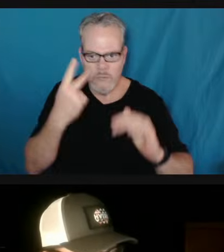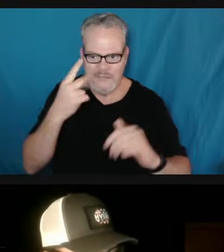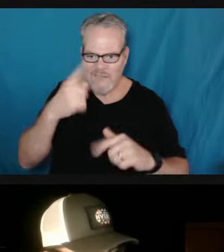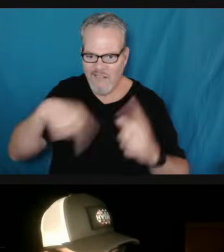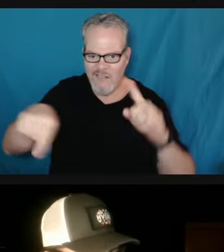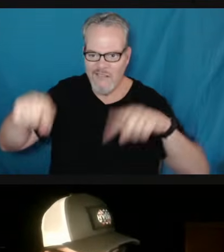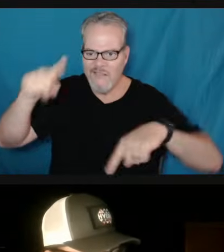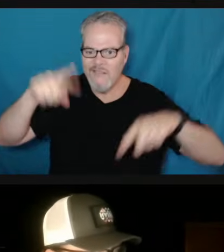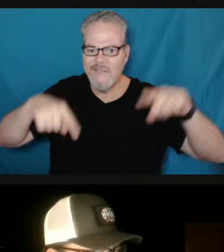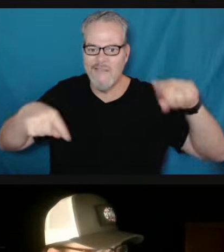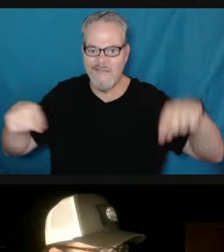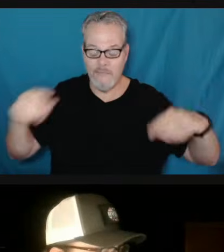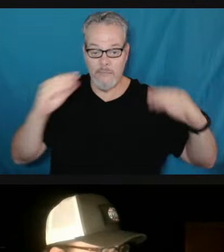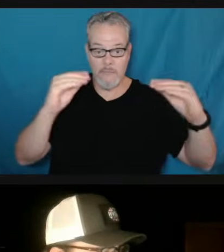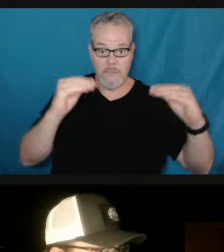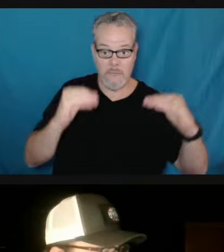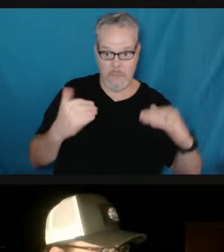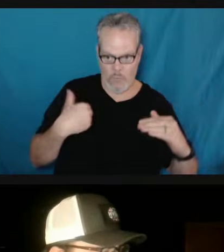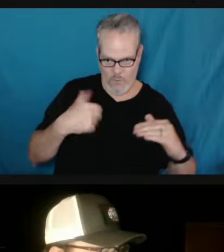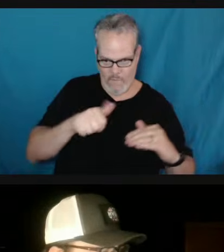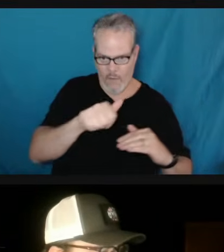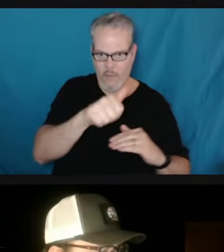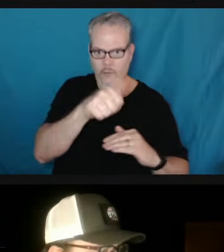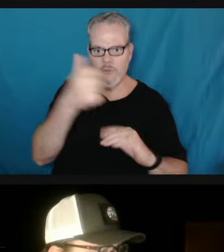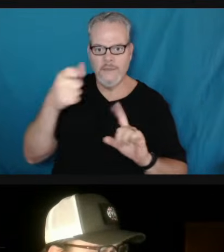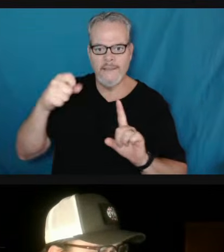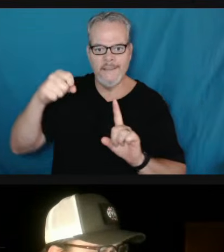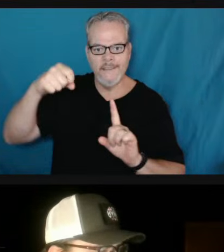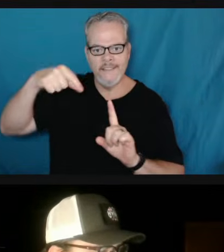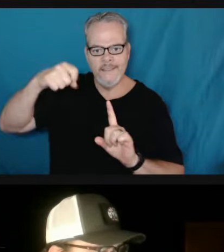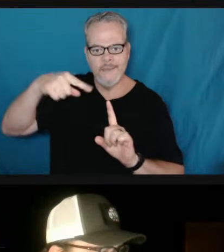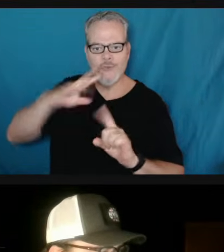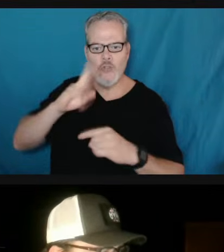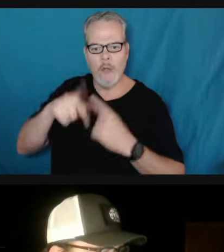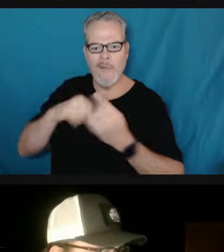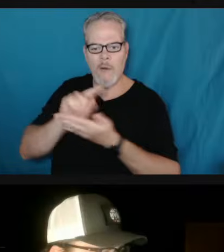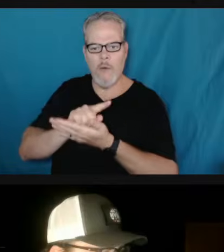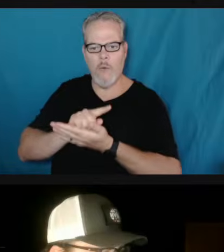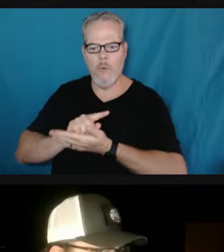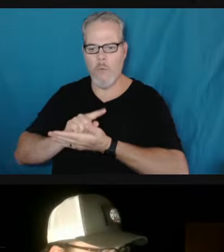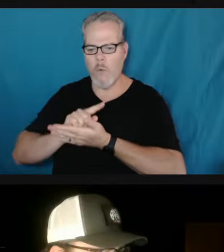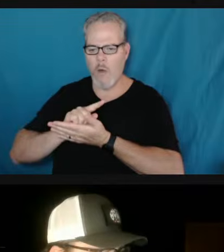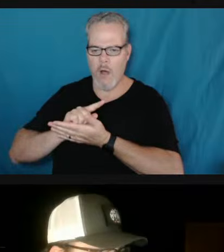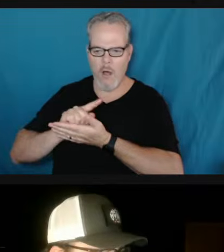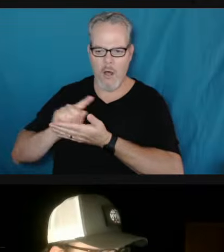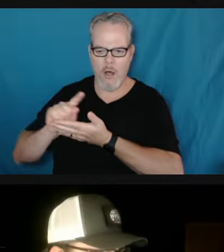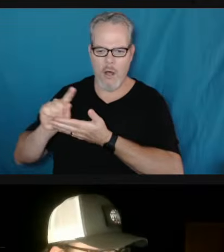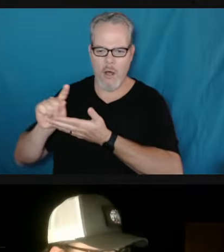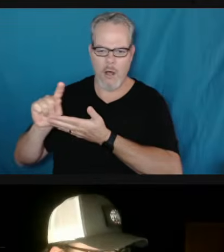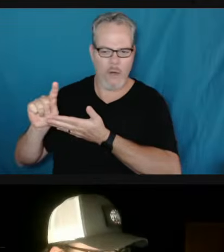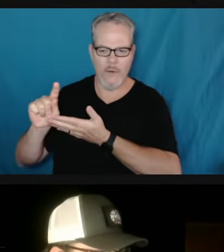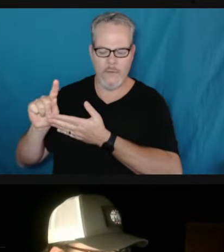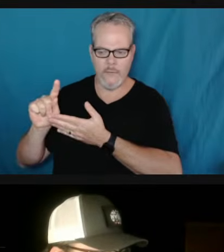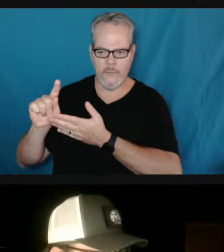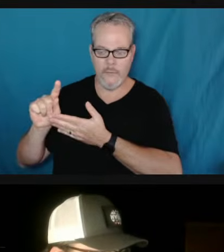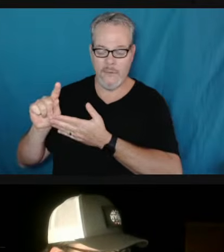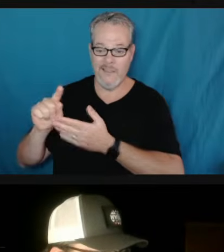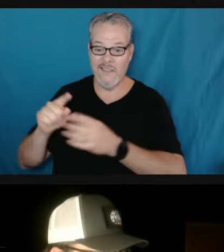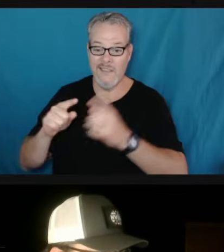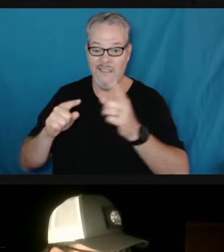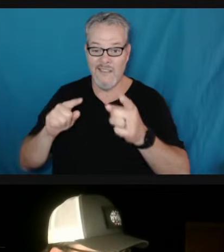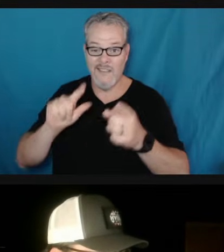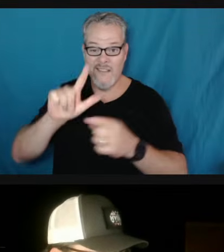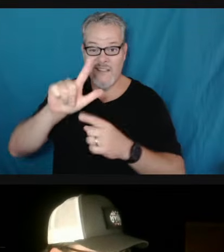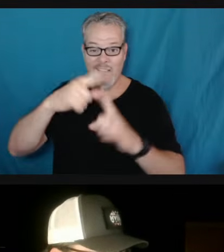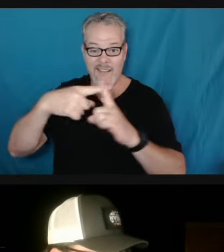So turning to the other signals, let's look at the 1 week long signals. Our laser has been a little useless recently, so let's move past